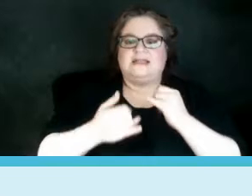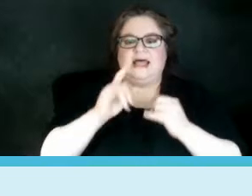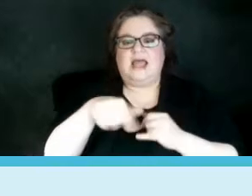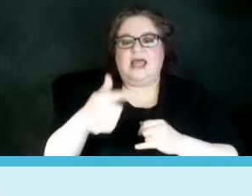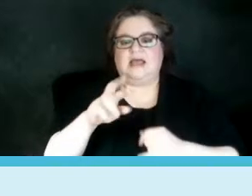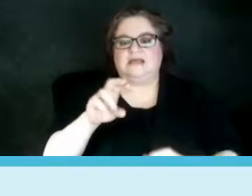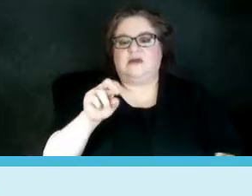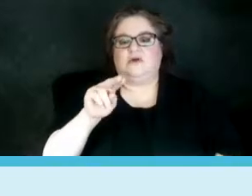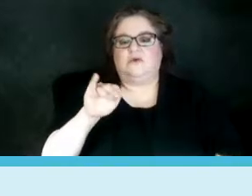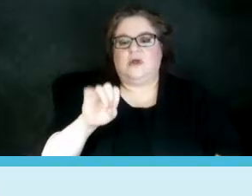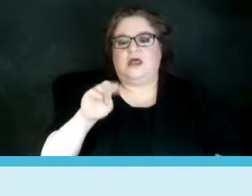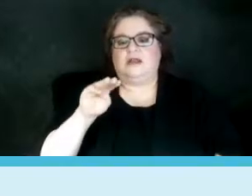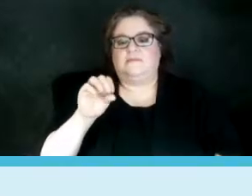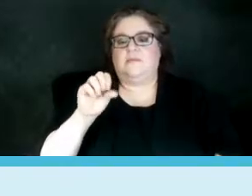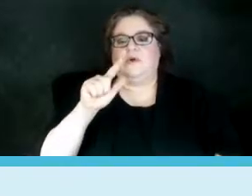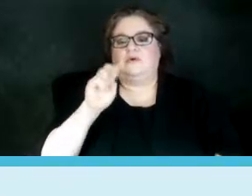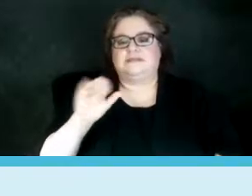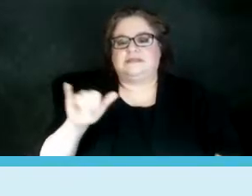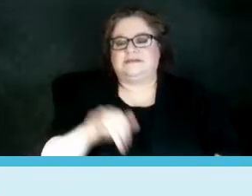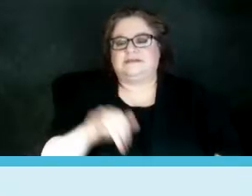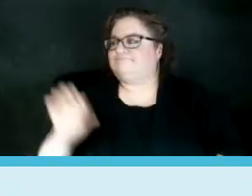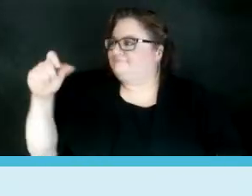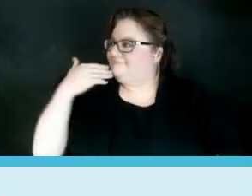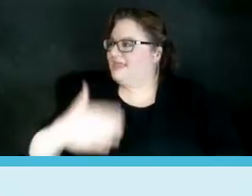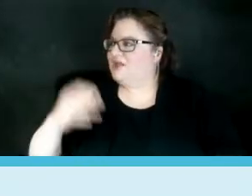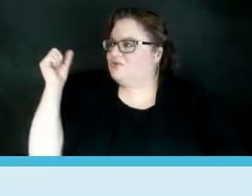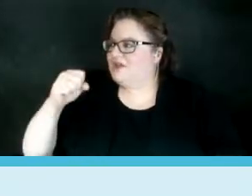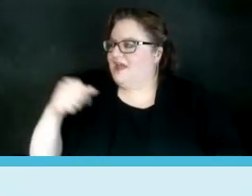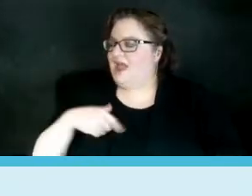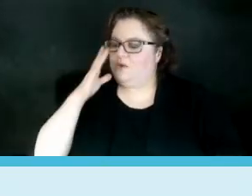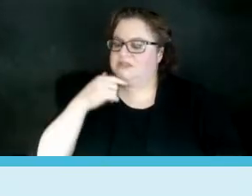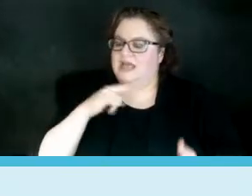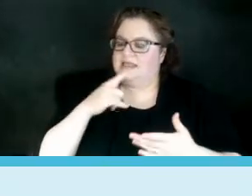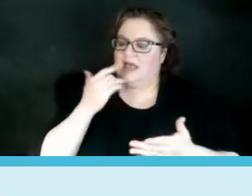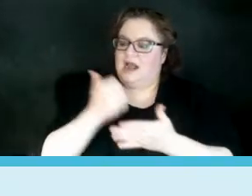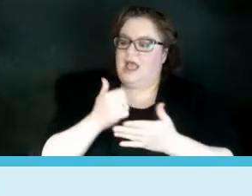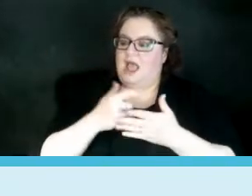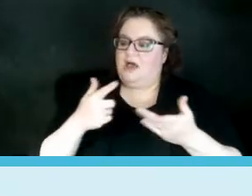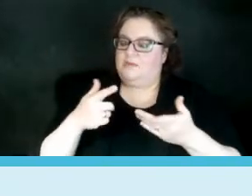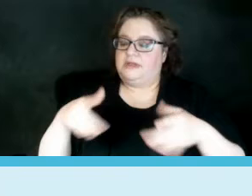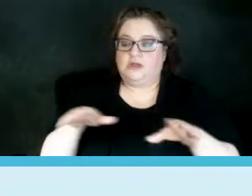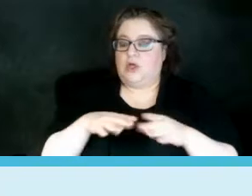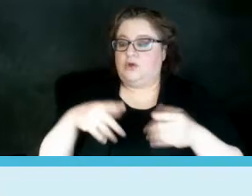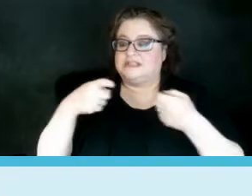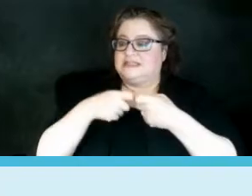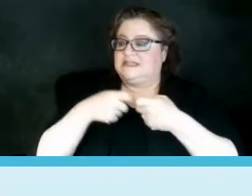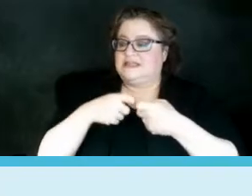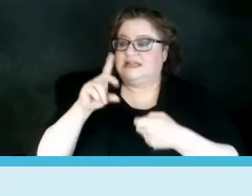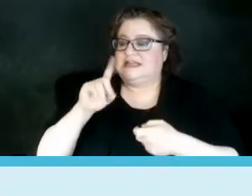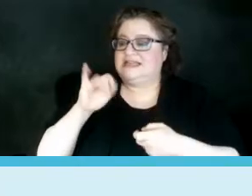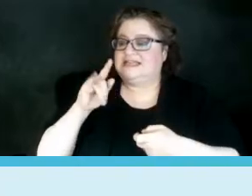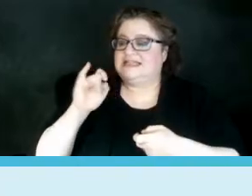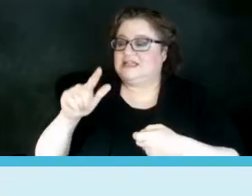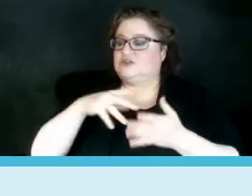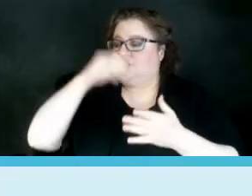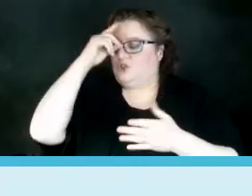Mr. Ronnie Mosley. Thank you. Yeah, I would say helping to close the digital learning gap, right? So at the beginning of